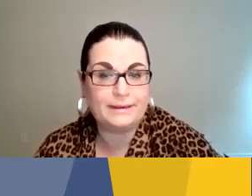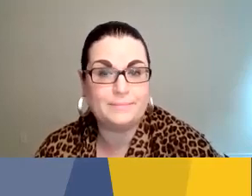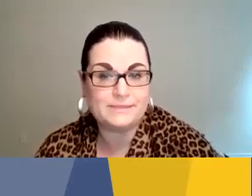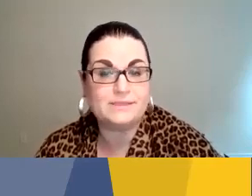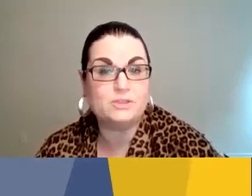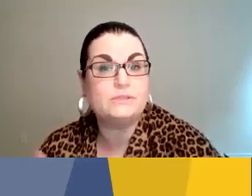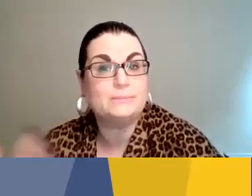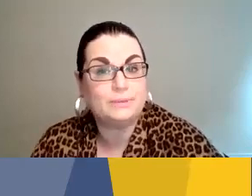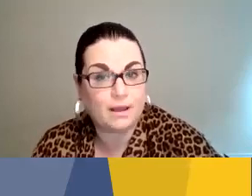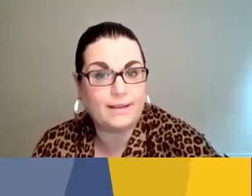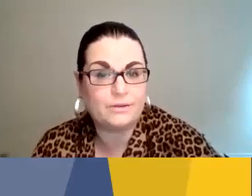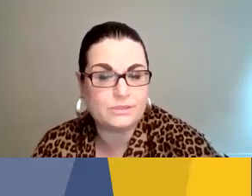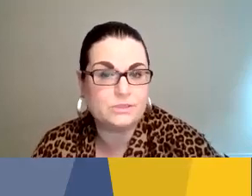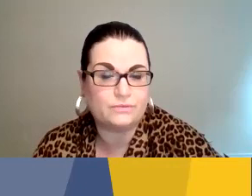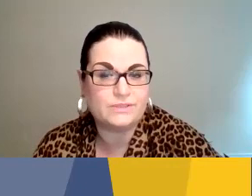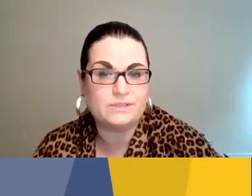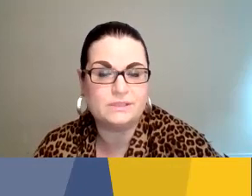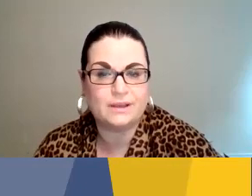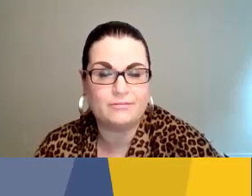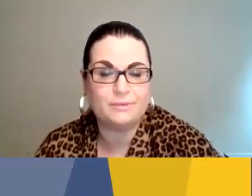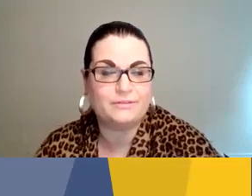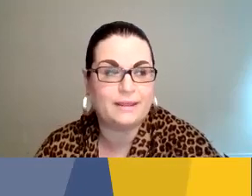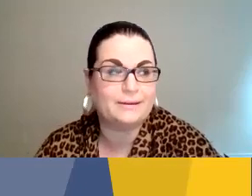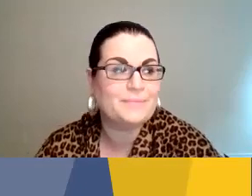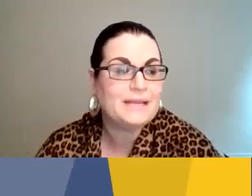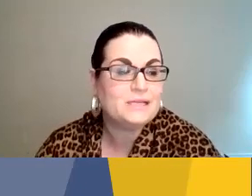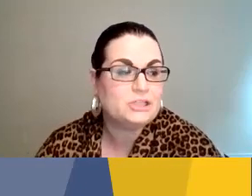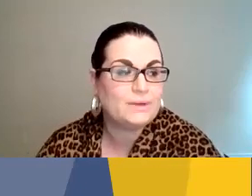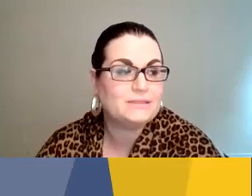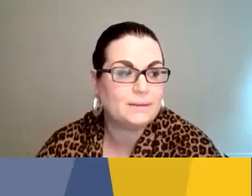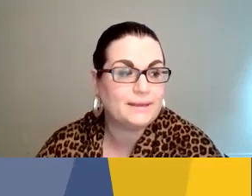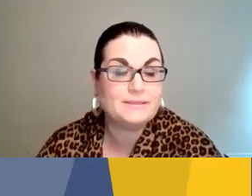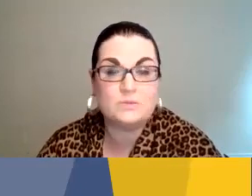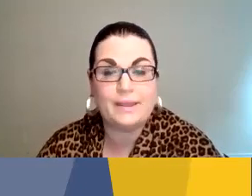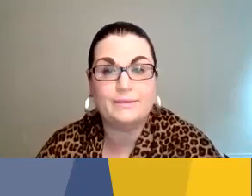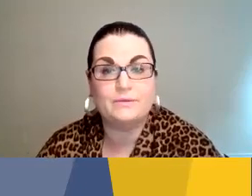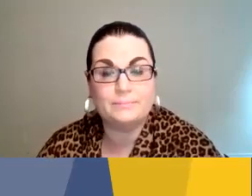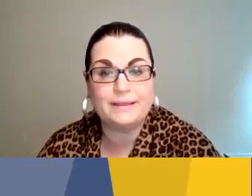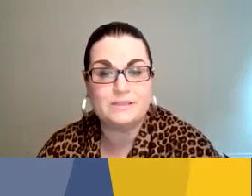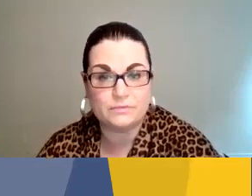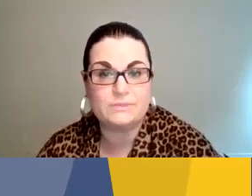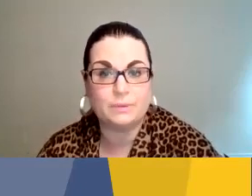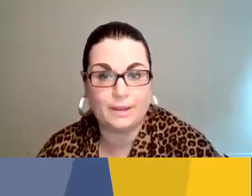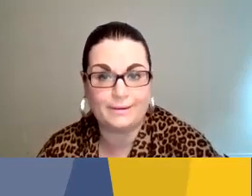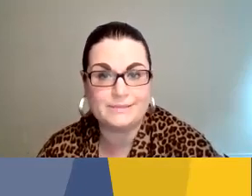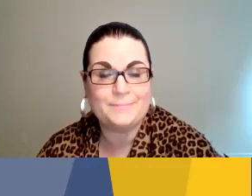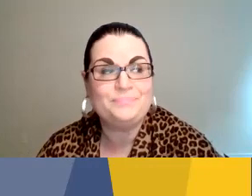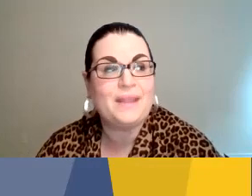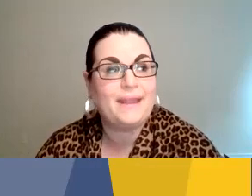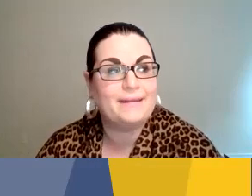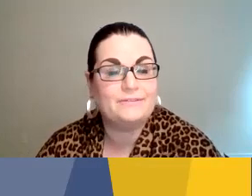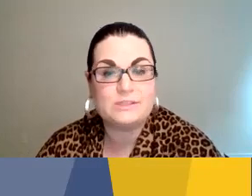about Canadian businesses who supply goods and services to the Government of Canada. So in some cases, we handle complaints from